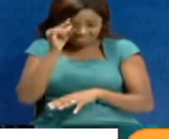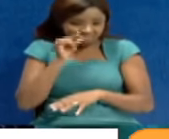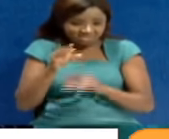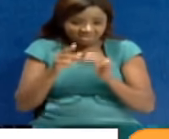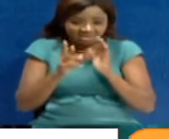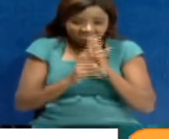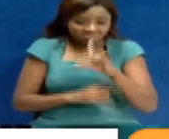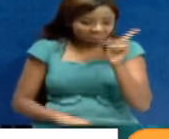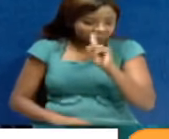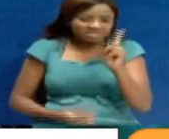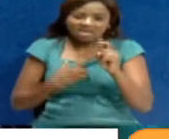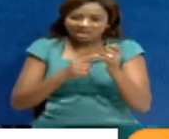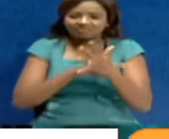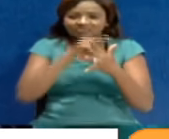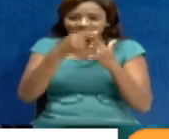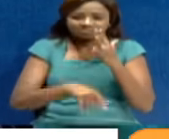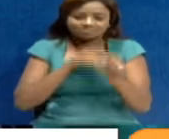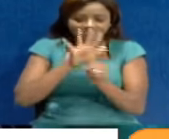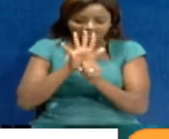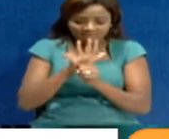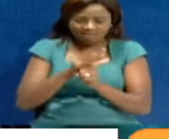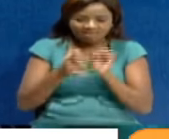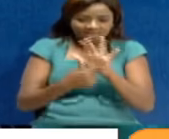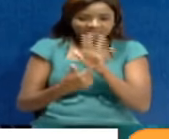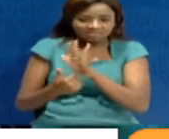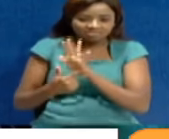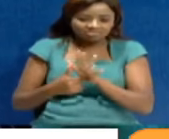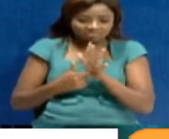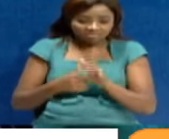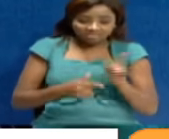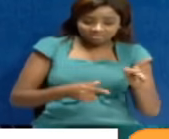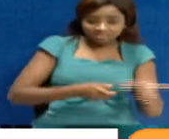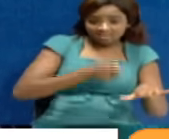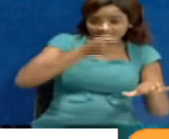examples where courts have given suspended judgments, but government has been